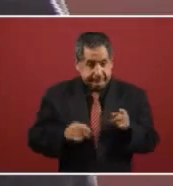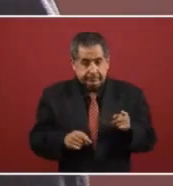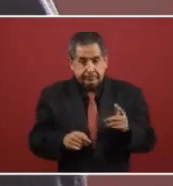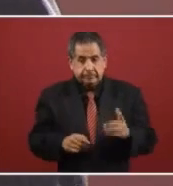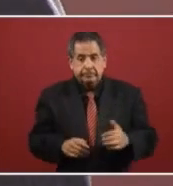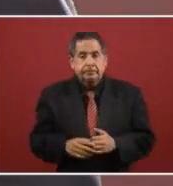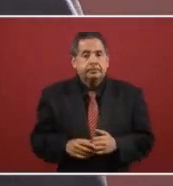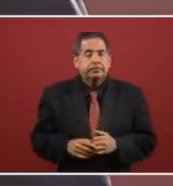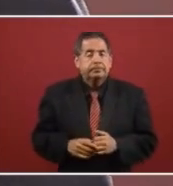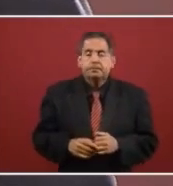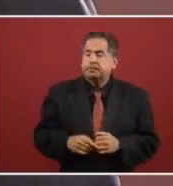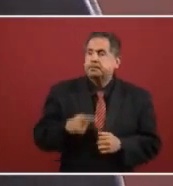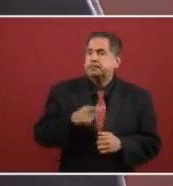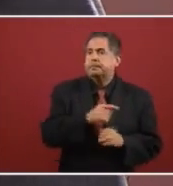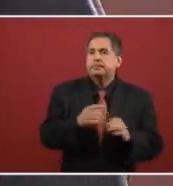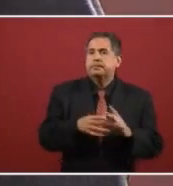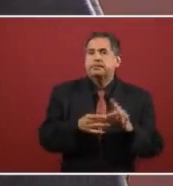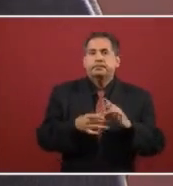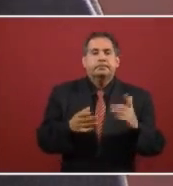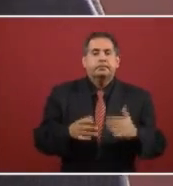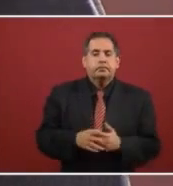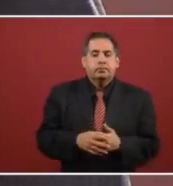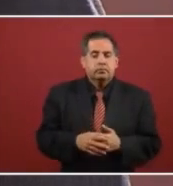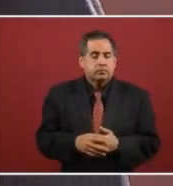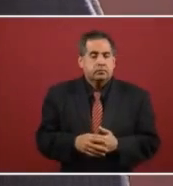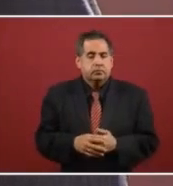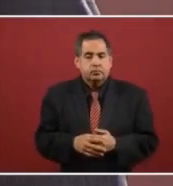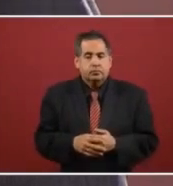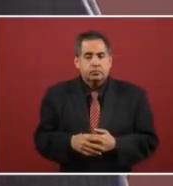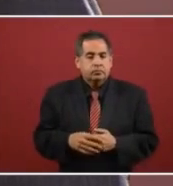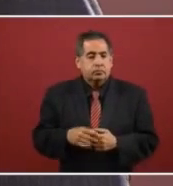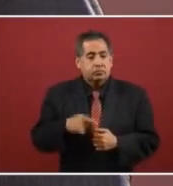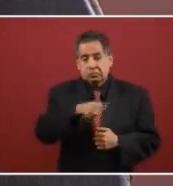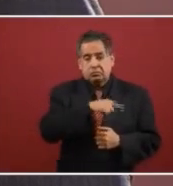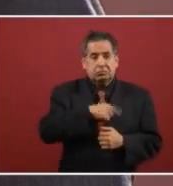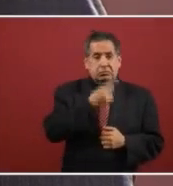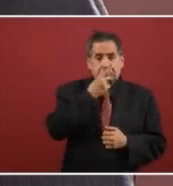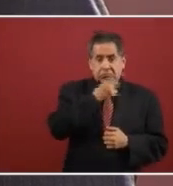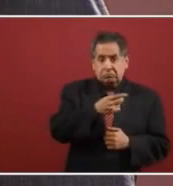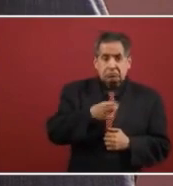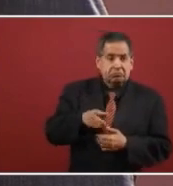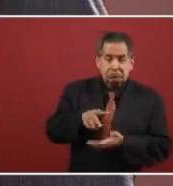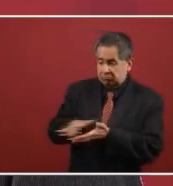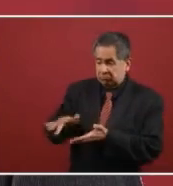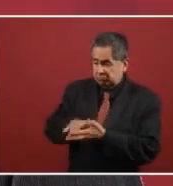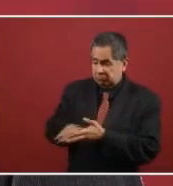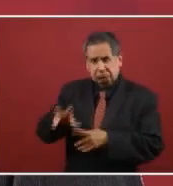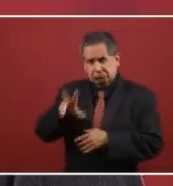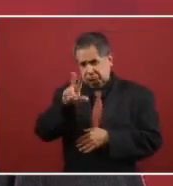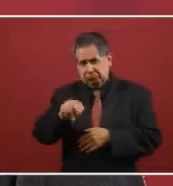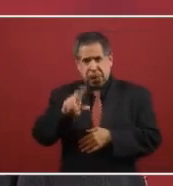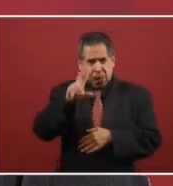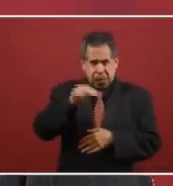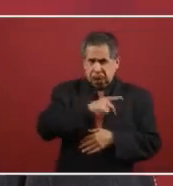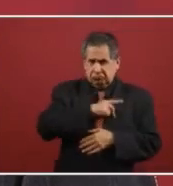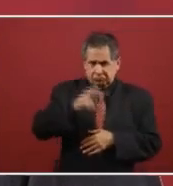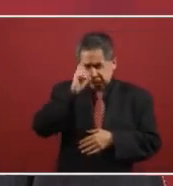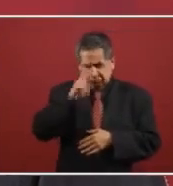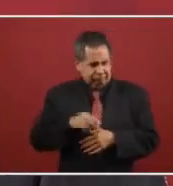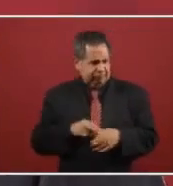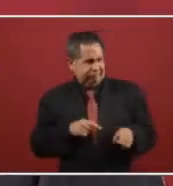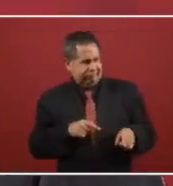are touched hablando de que no deberíamos de apoyar a los migrantes, when they say we shouldn't support the migrants,